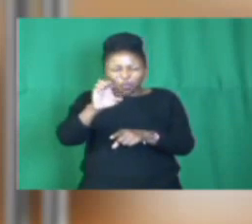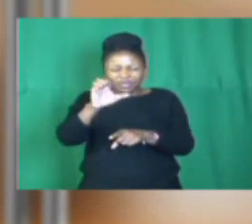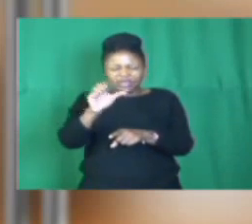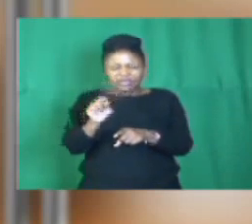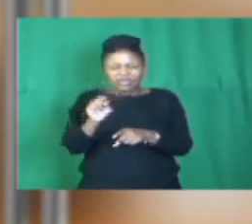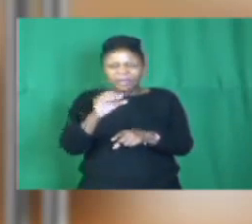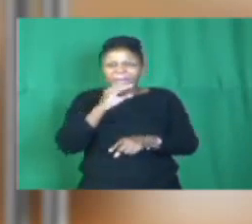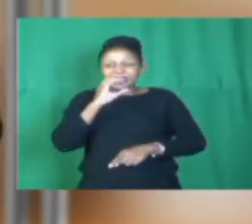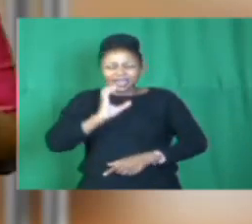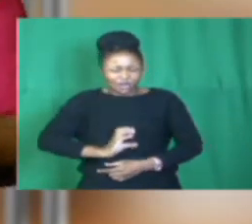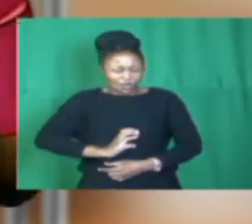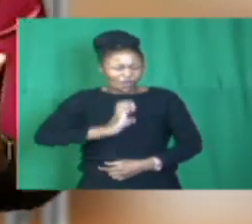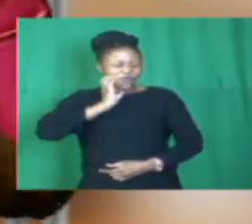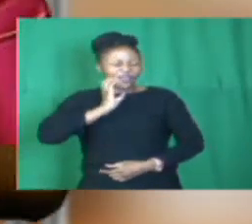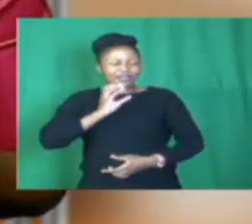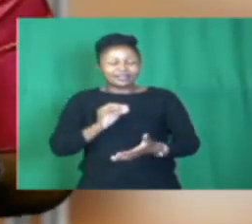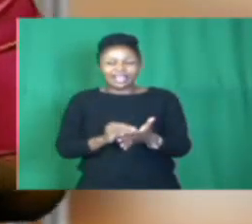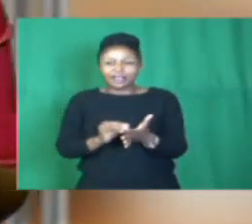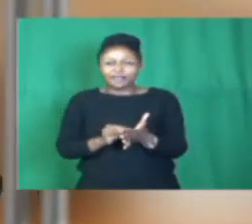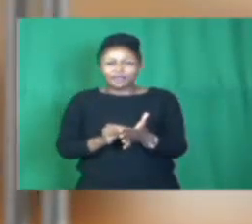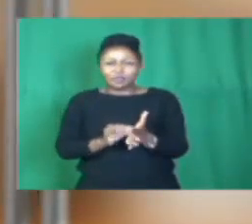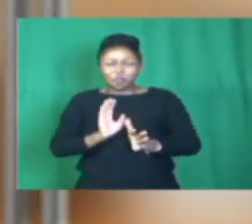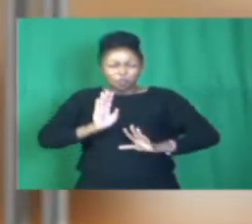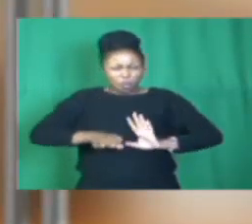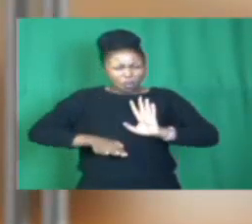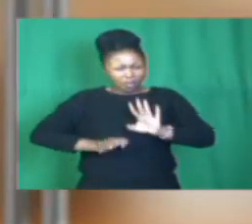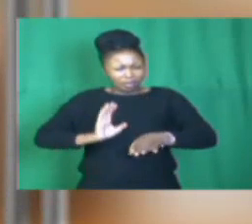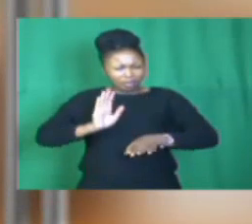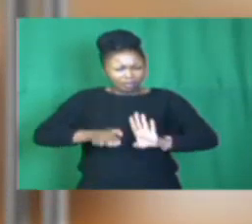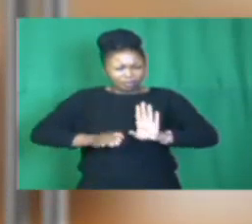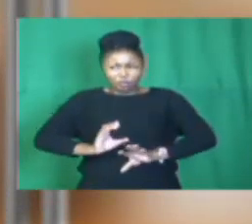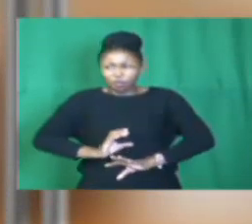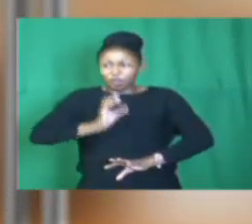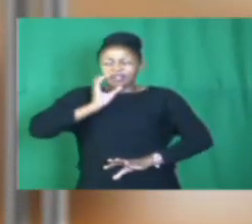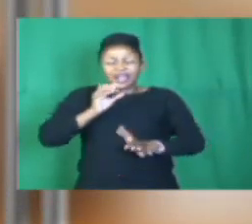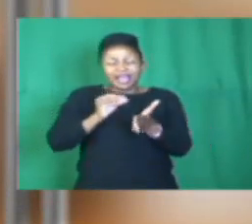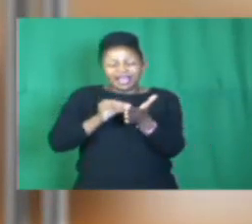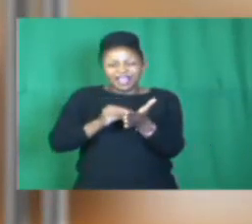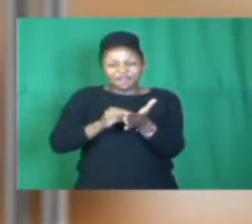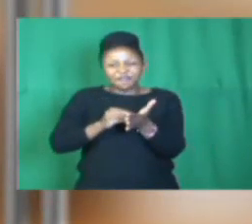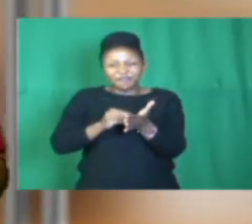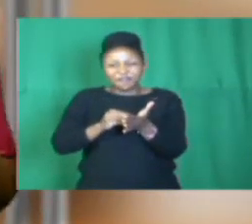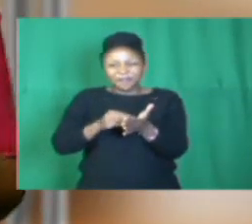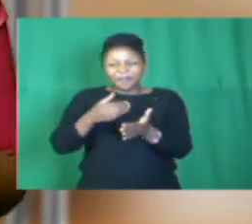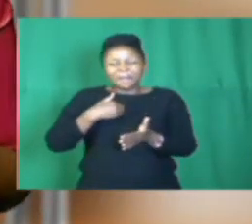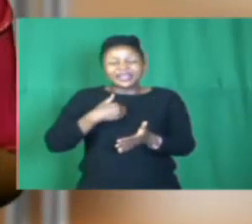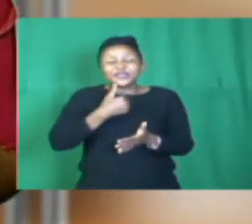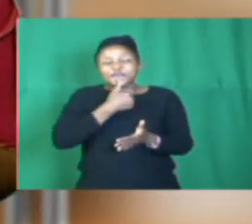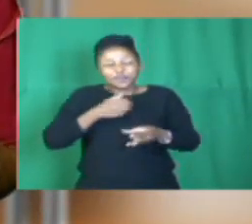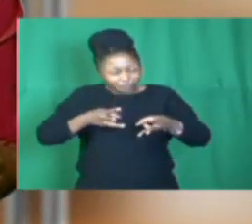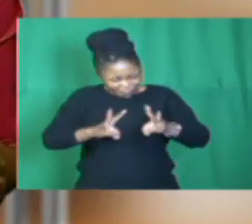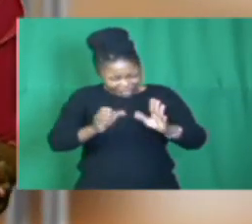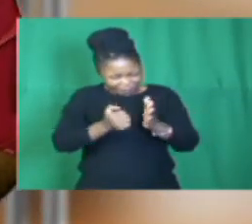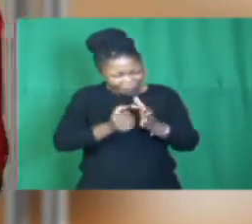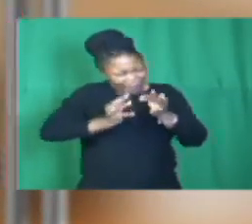she is oozing confidence. And this is the way I have described this particular person. Let us now move on, my